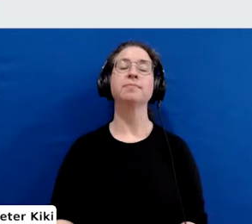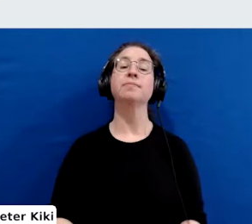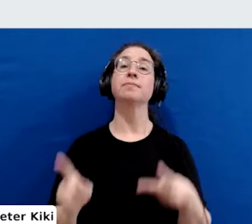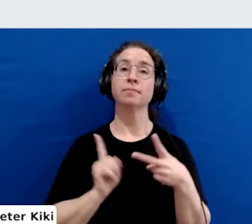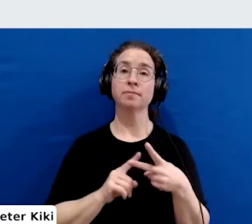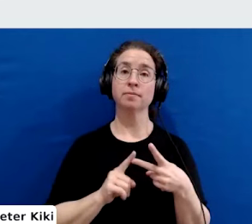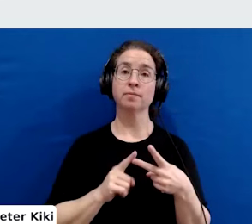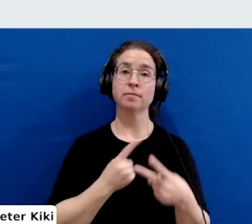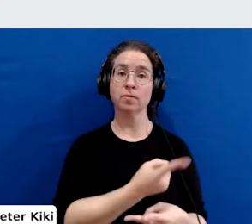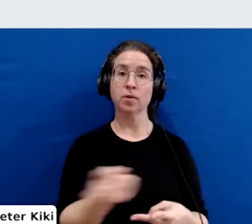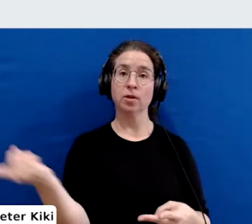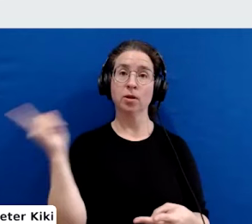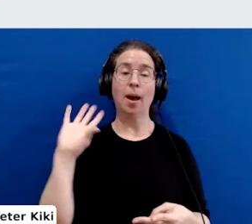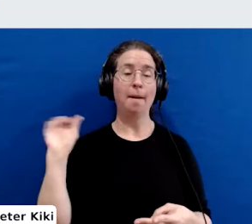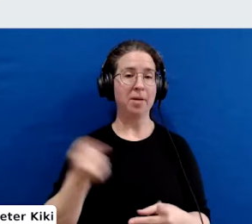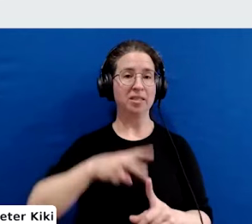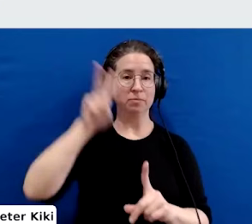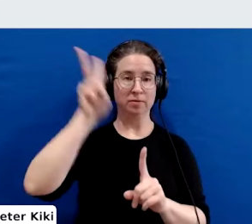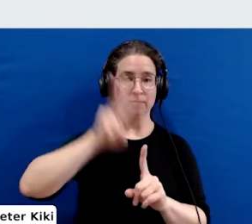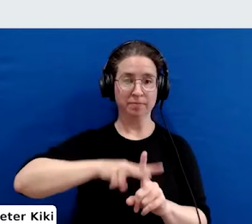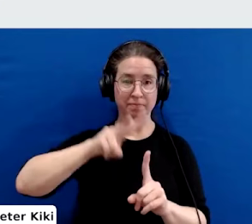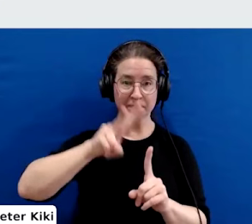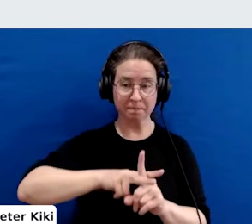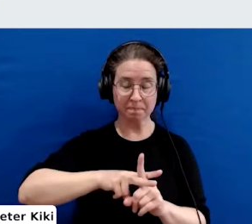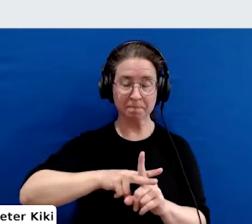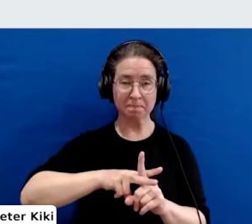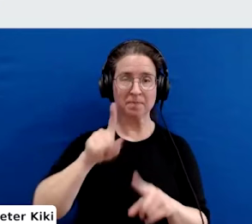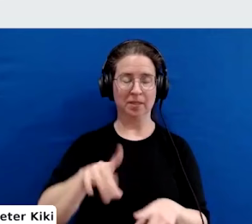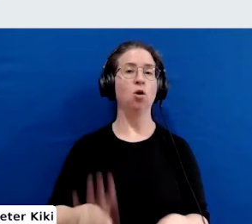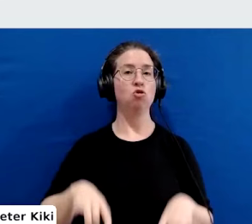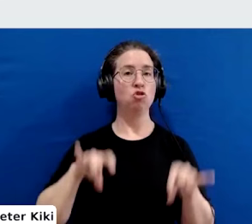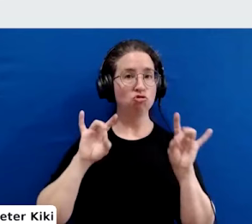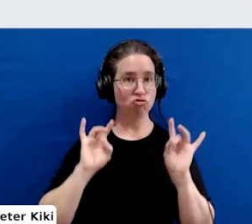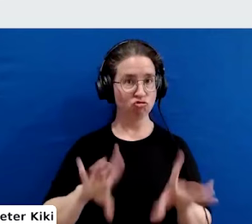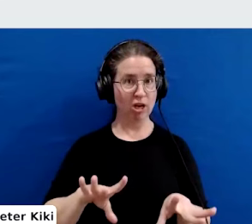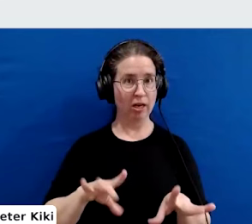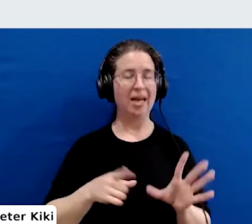is you must be enrolling as a domestic student at an Australian university.